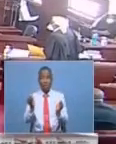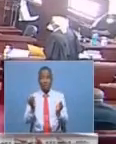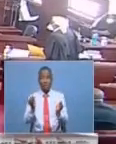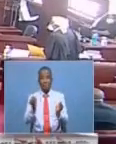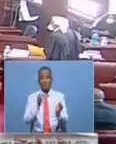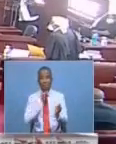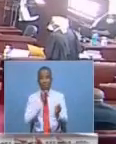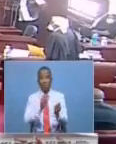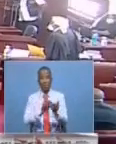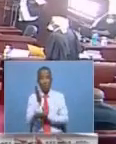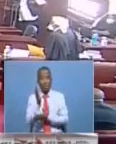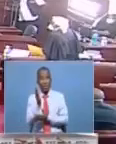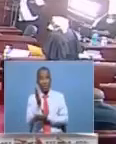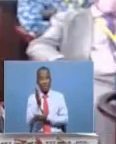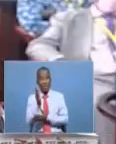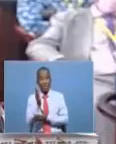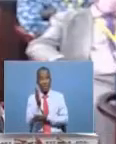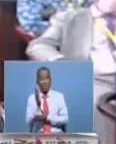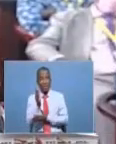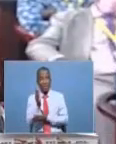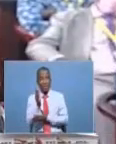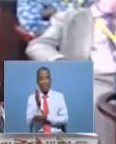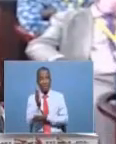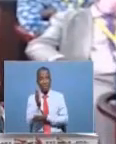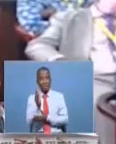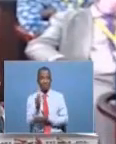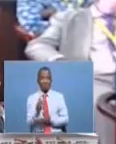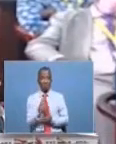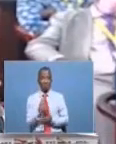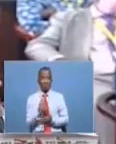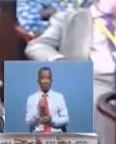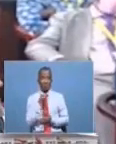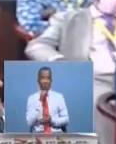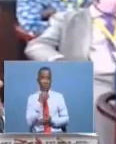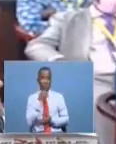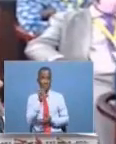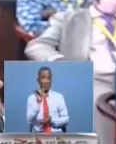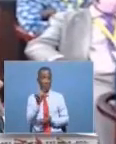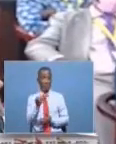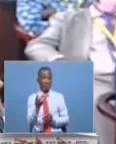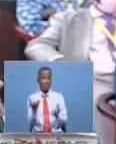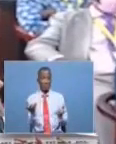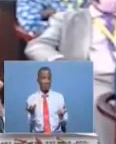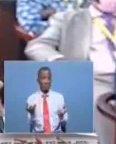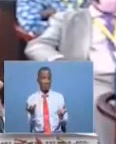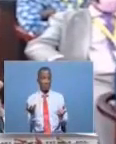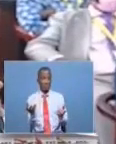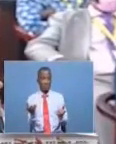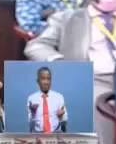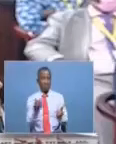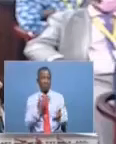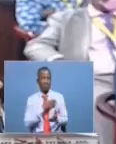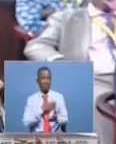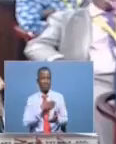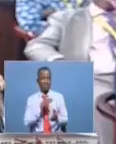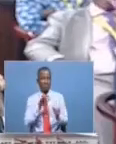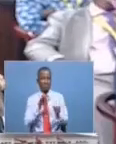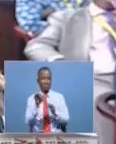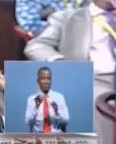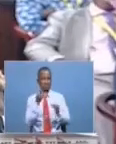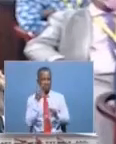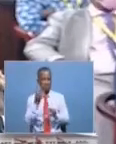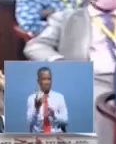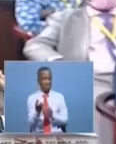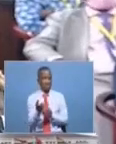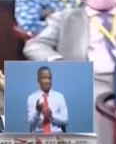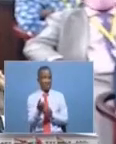making? My lord, I didn't make that submission. I'm trying to understand you. Could you kindly... Yes, my lord, the submission